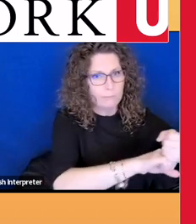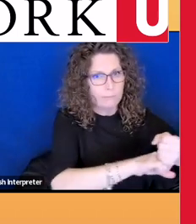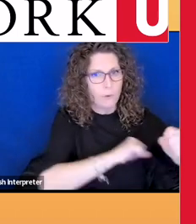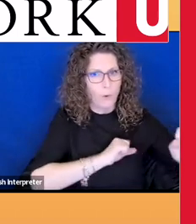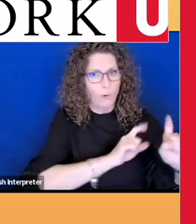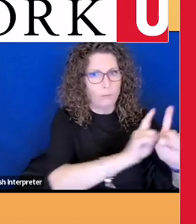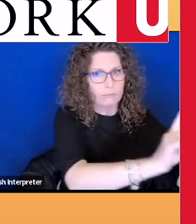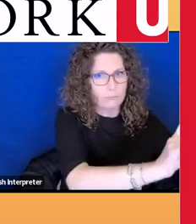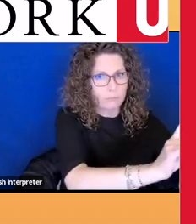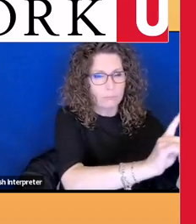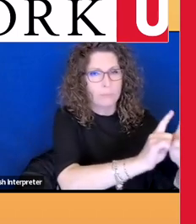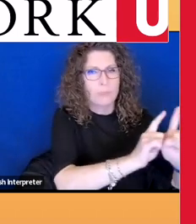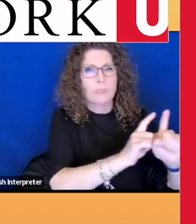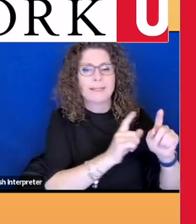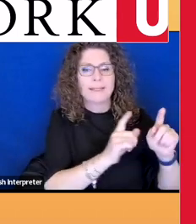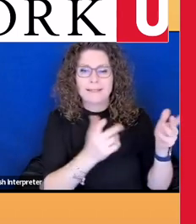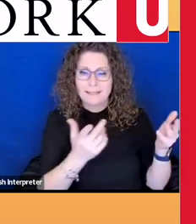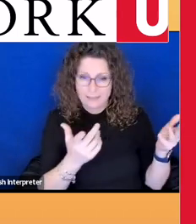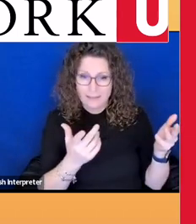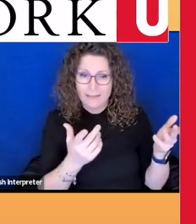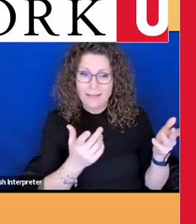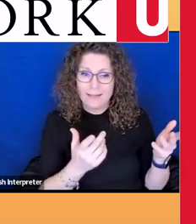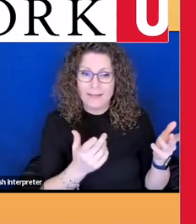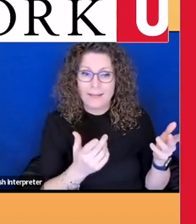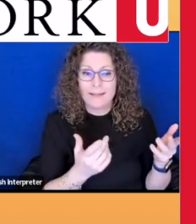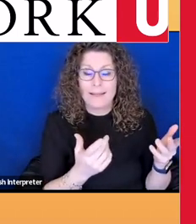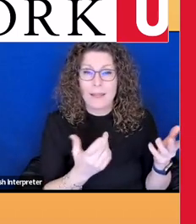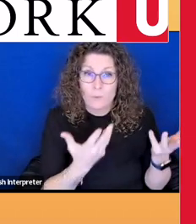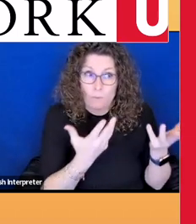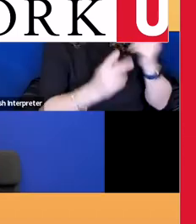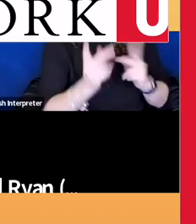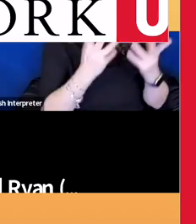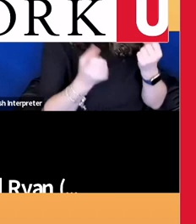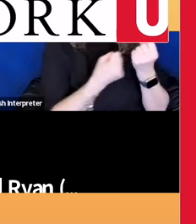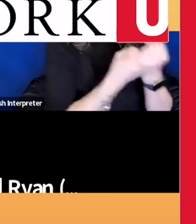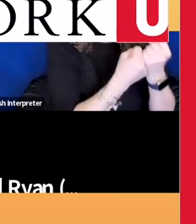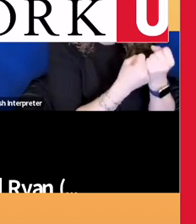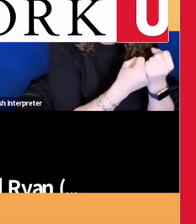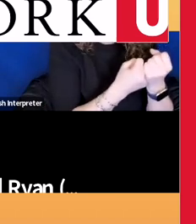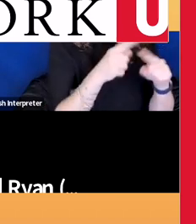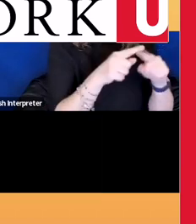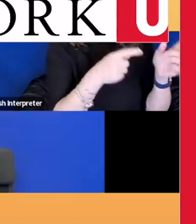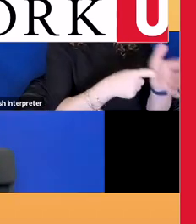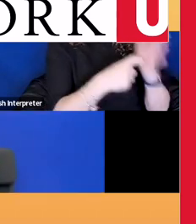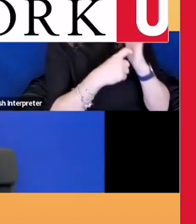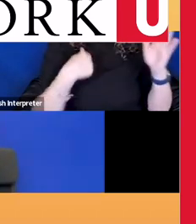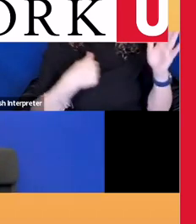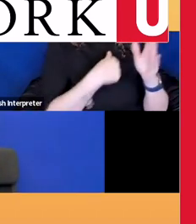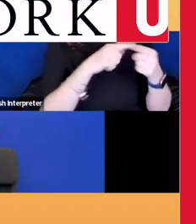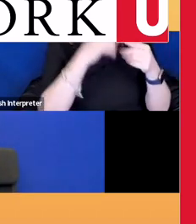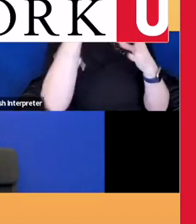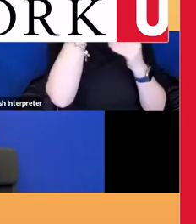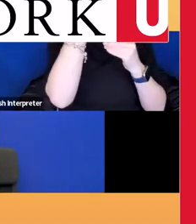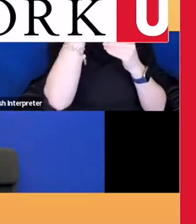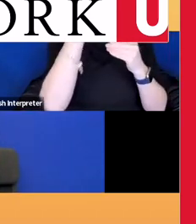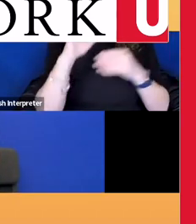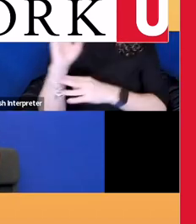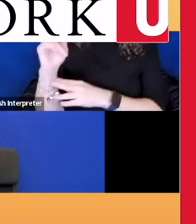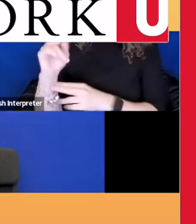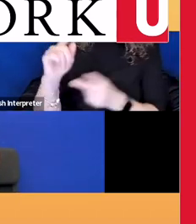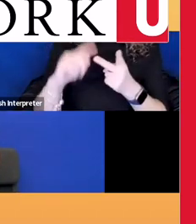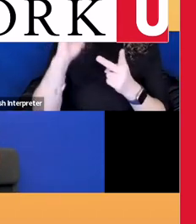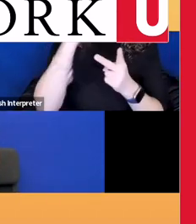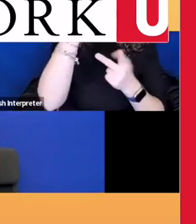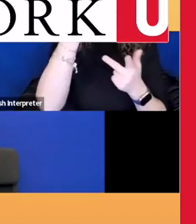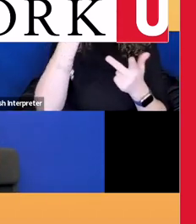to solidarity. It also demands that we consider the context, the stakes, and the politics that provoke